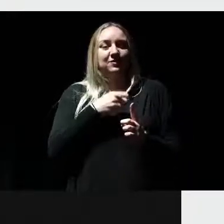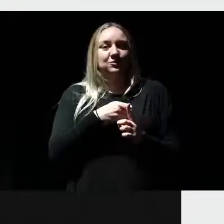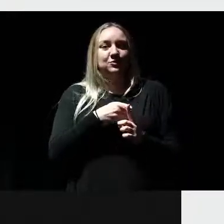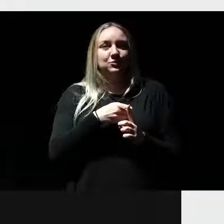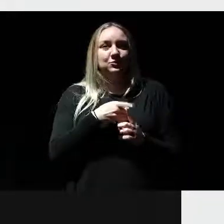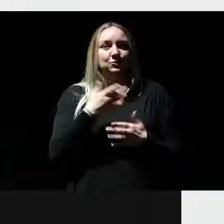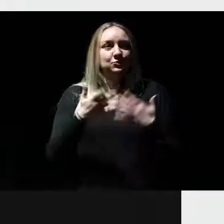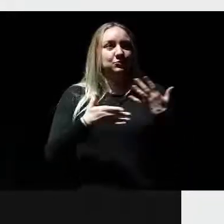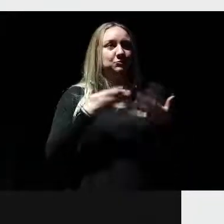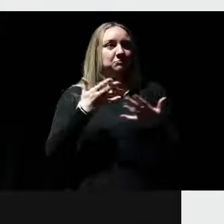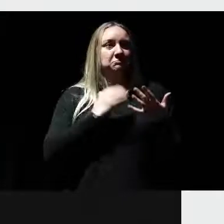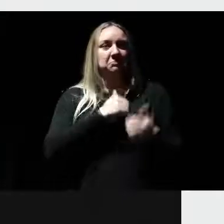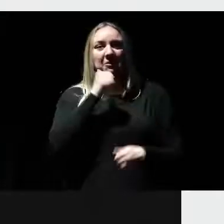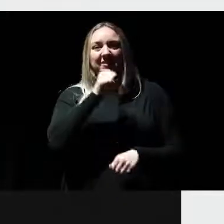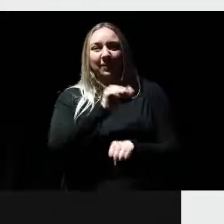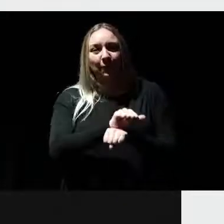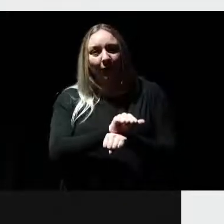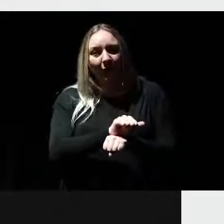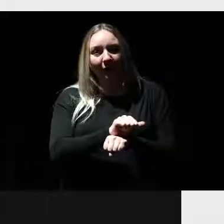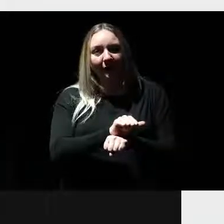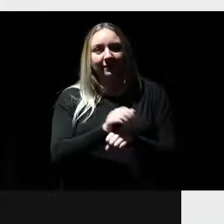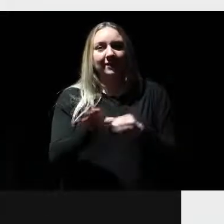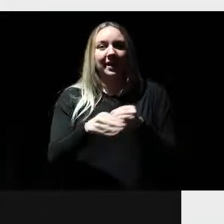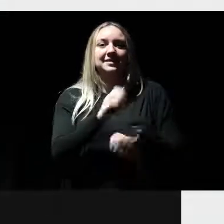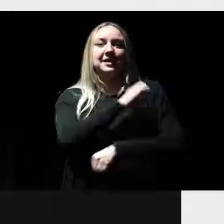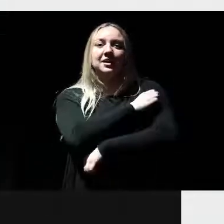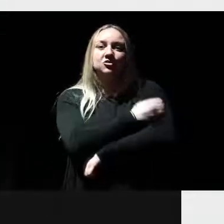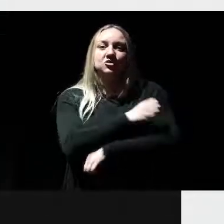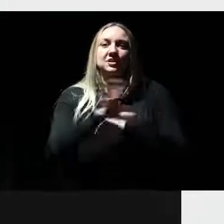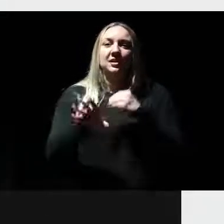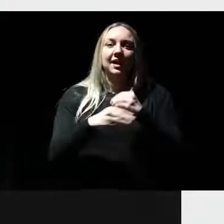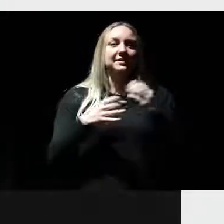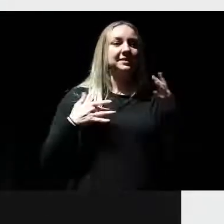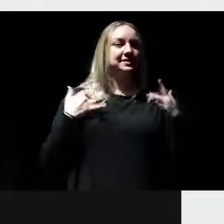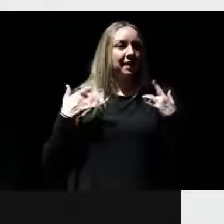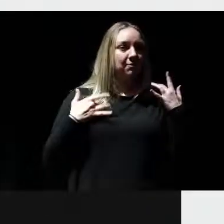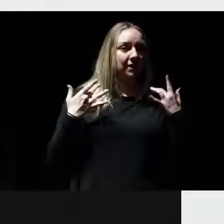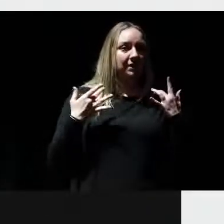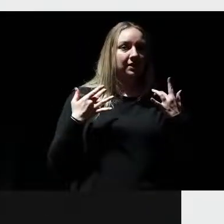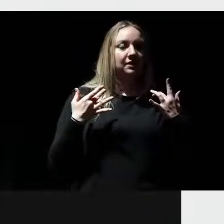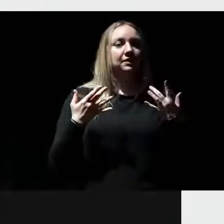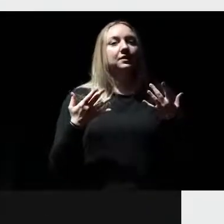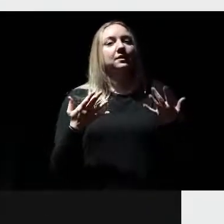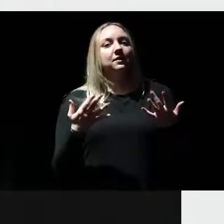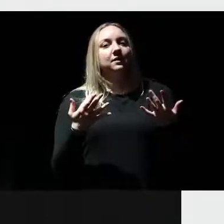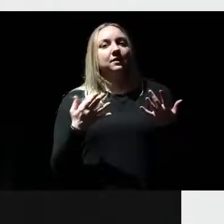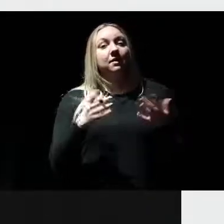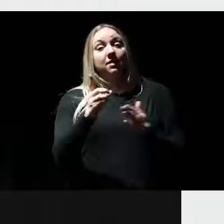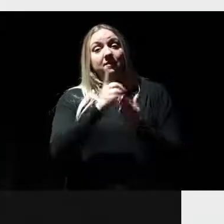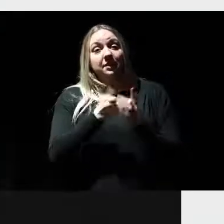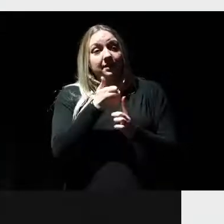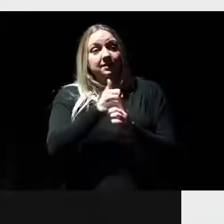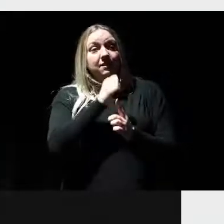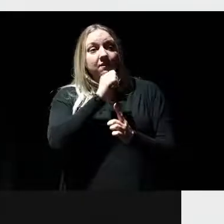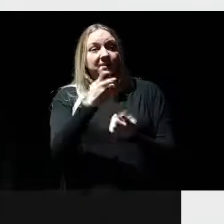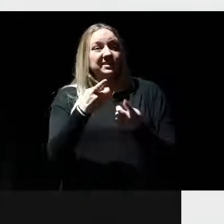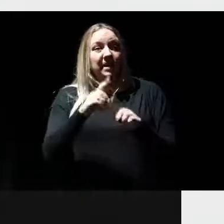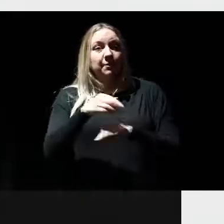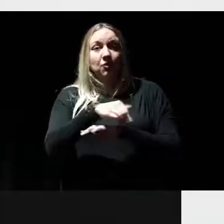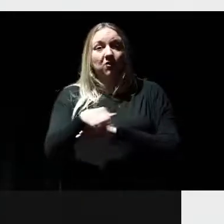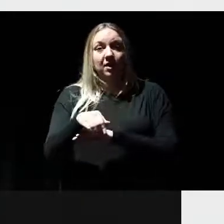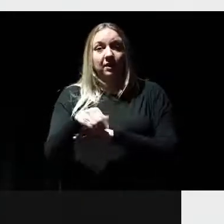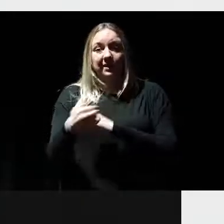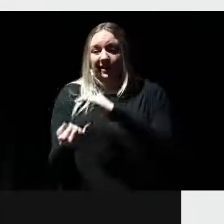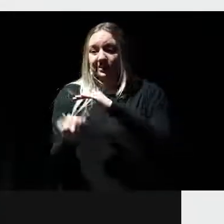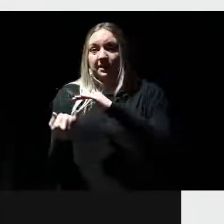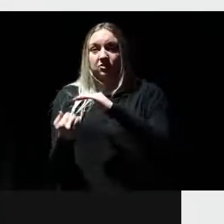process. We use those models as the design does not happen in isolation. I don't